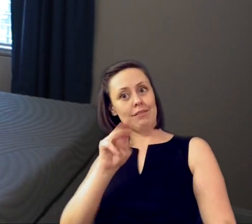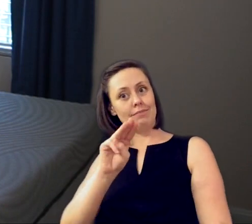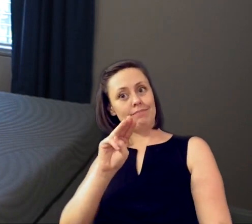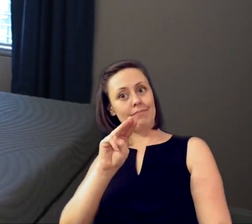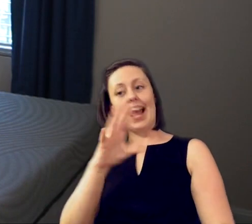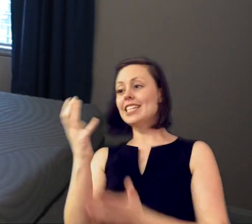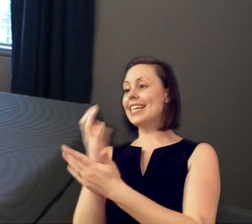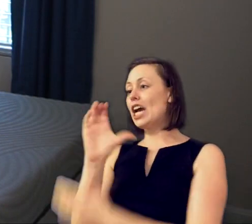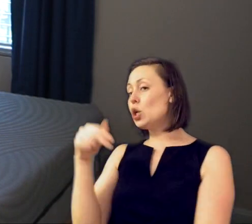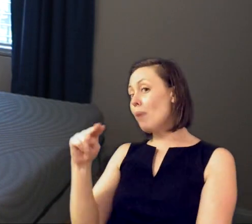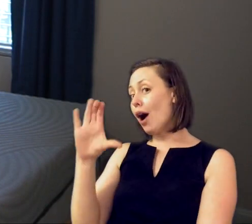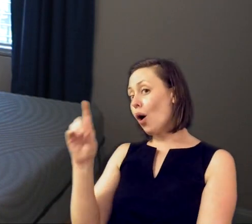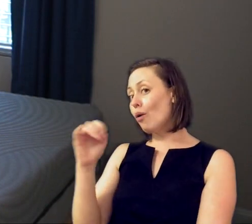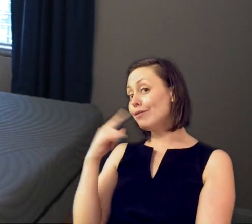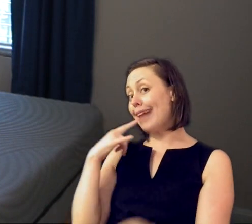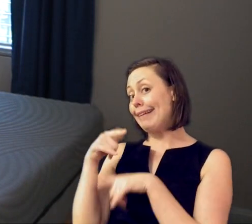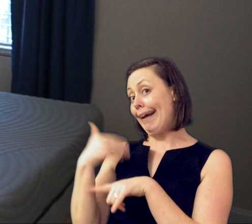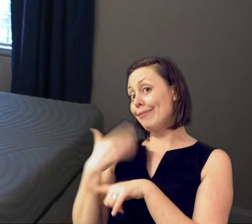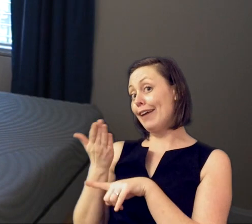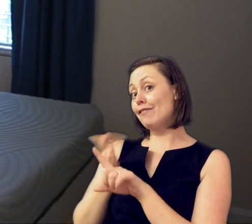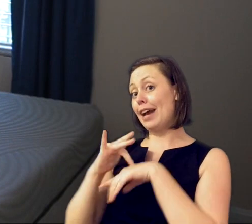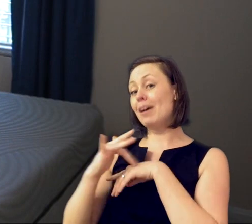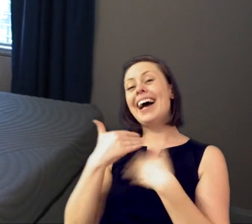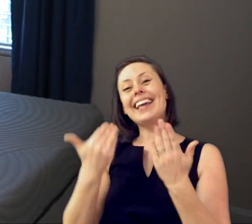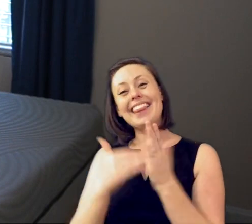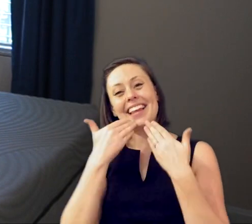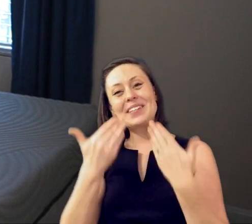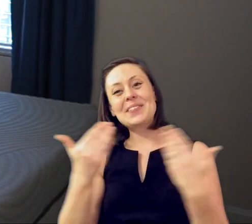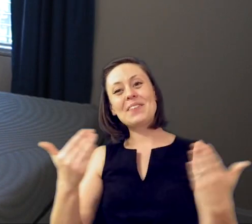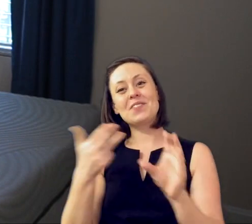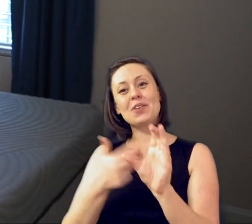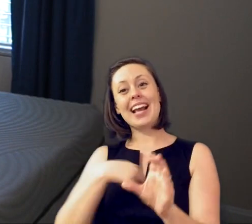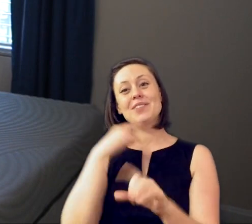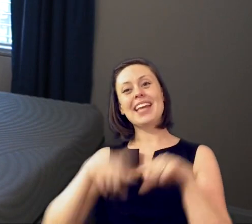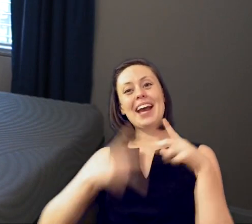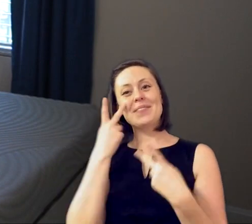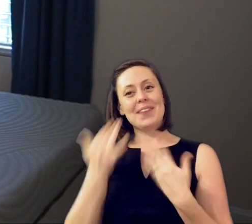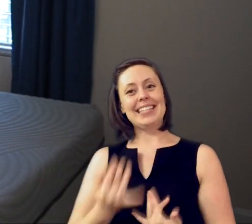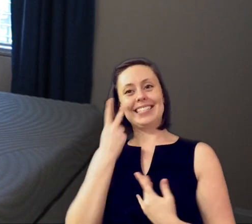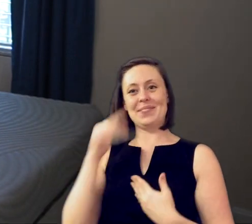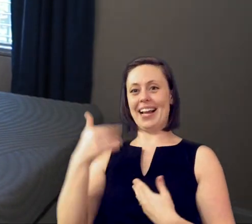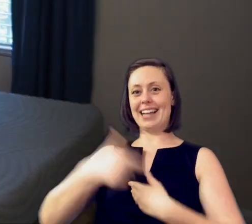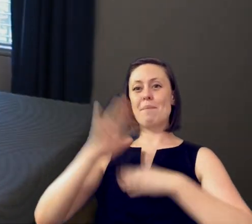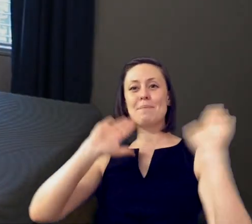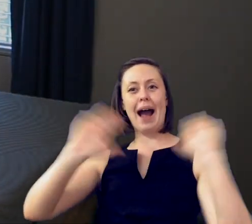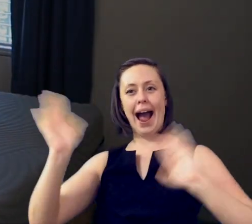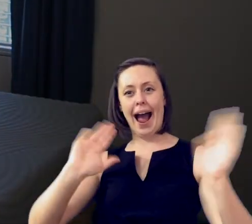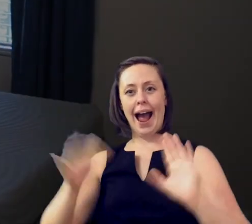coupon codes for you there as available. Again, thank you so much for joining us and we can't wait to see you next time. Bye.